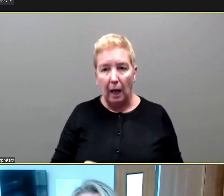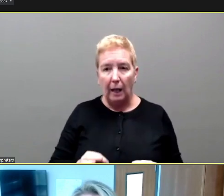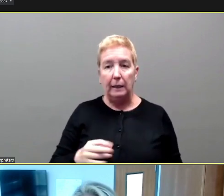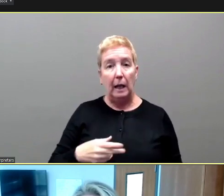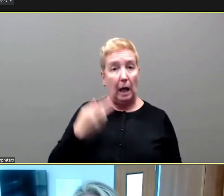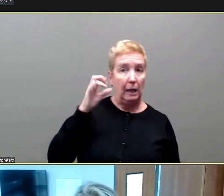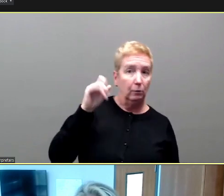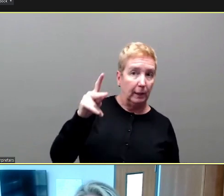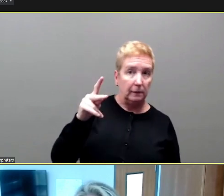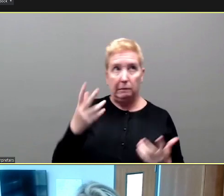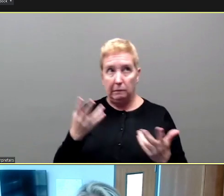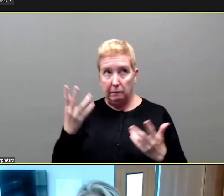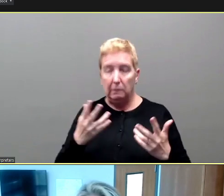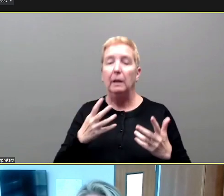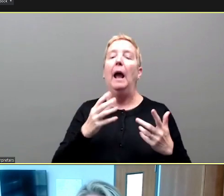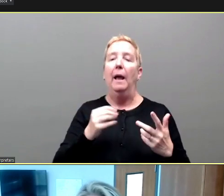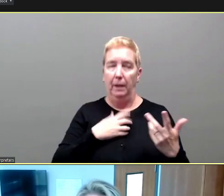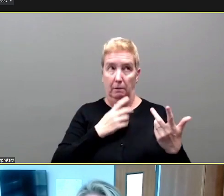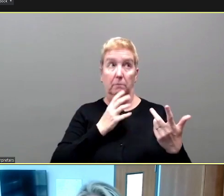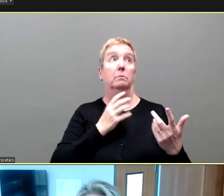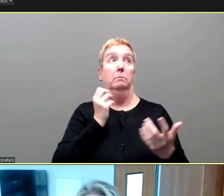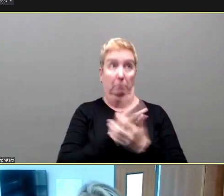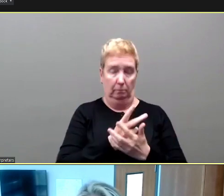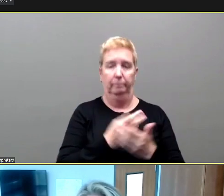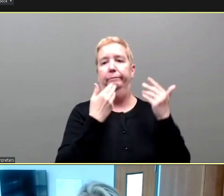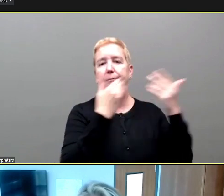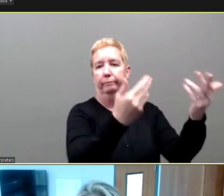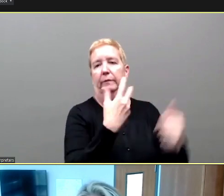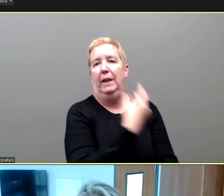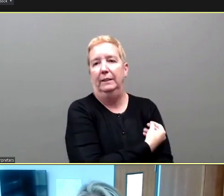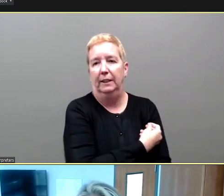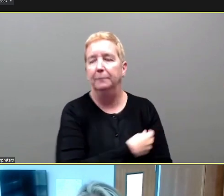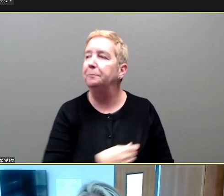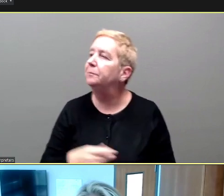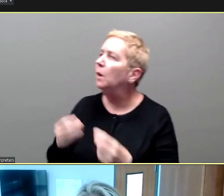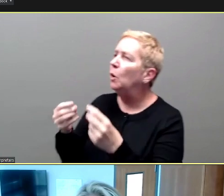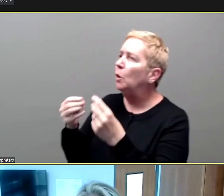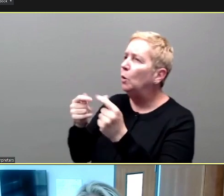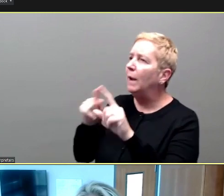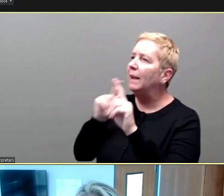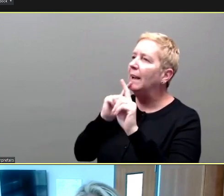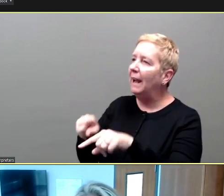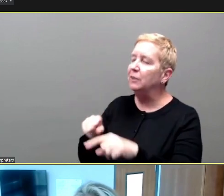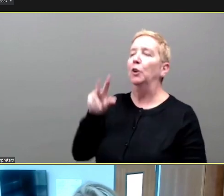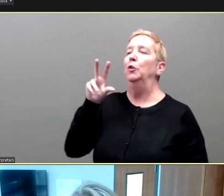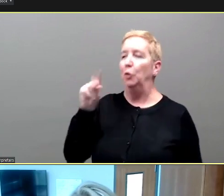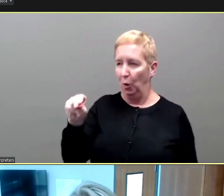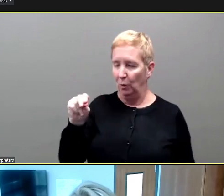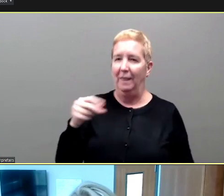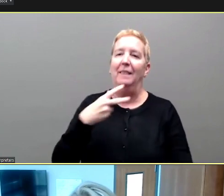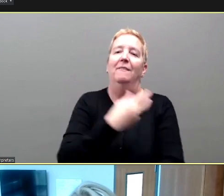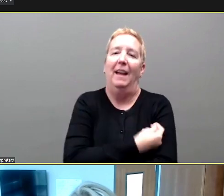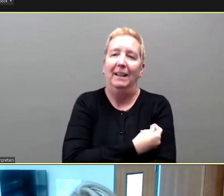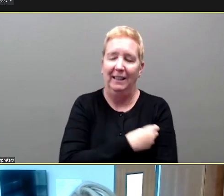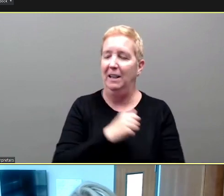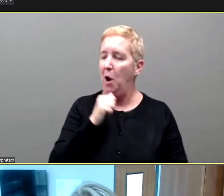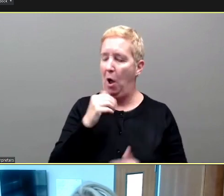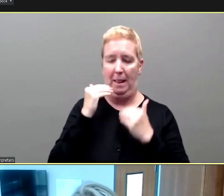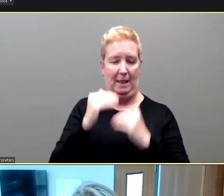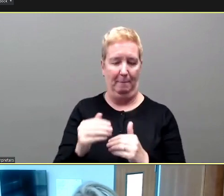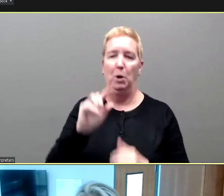get the schedule for the vaccine. So I think the quickest answer to the question is no, the vaccine is not limited